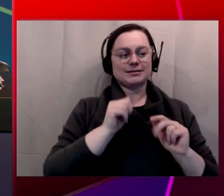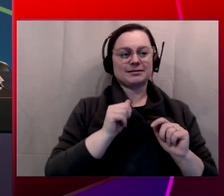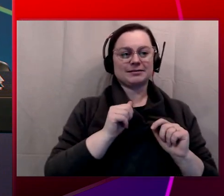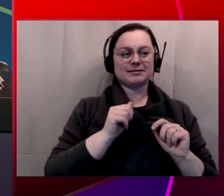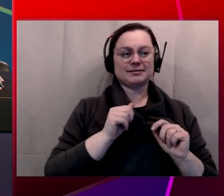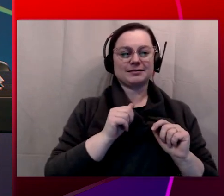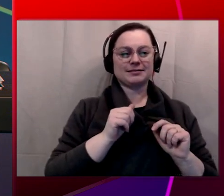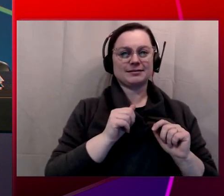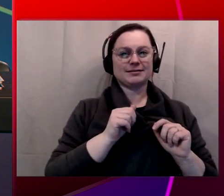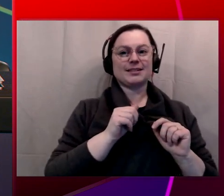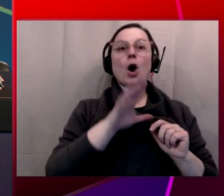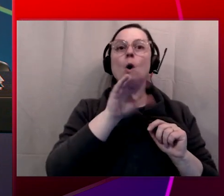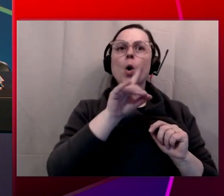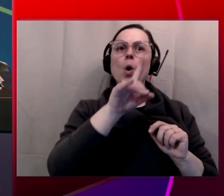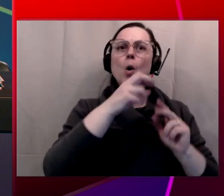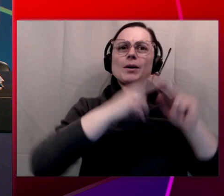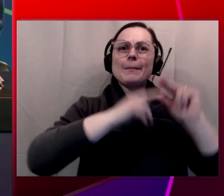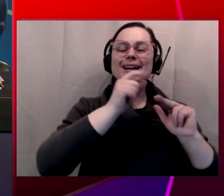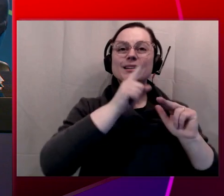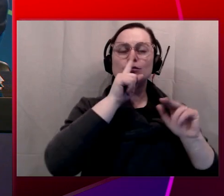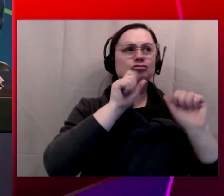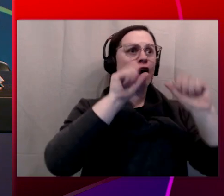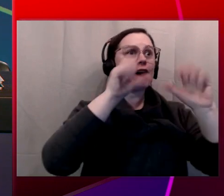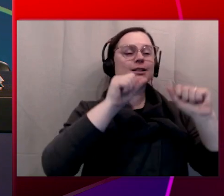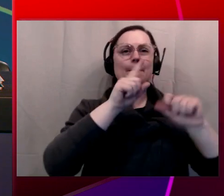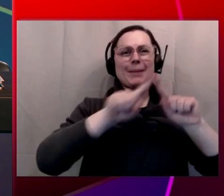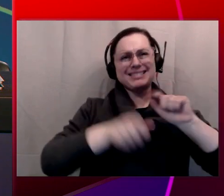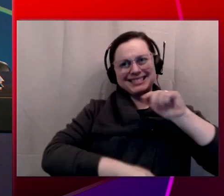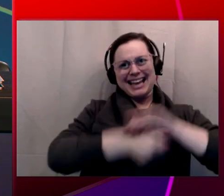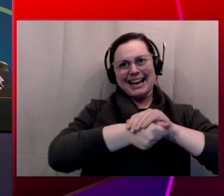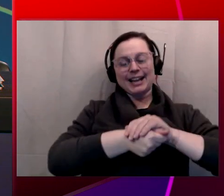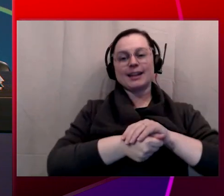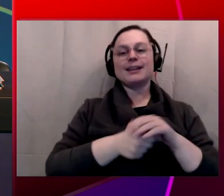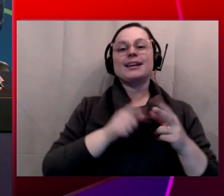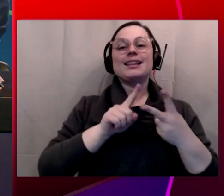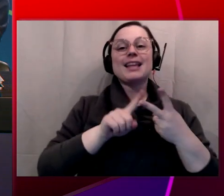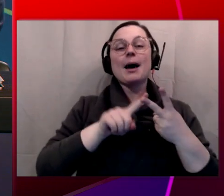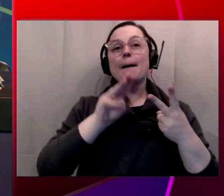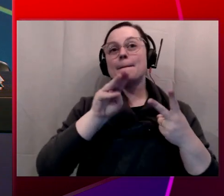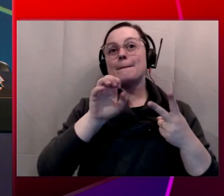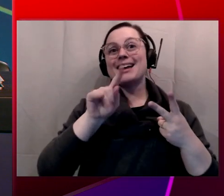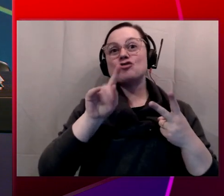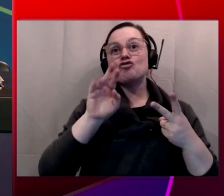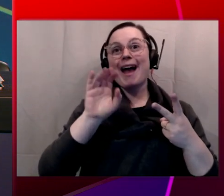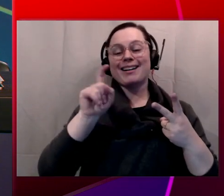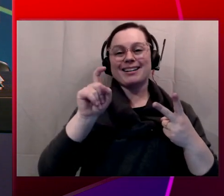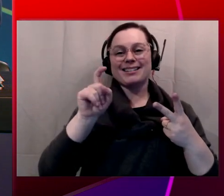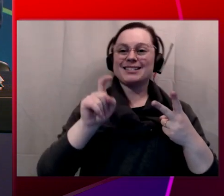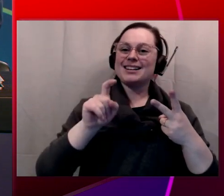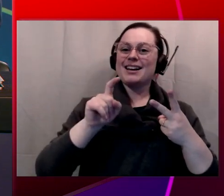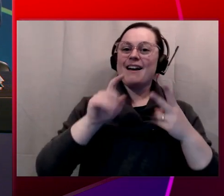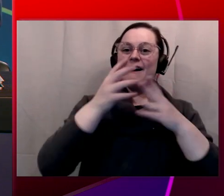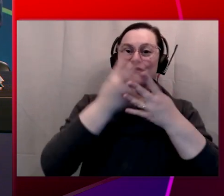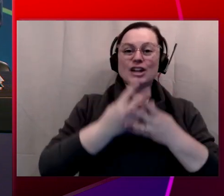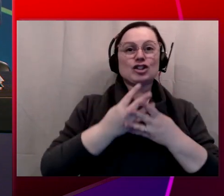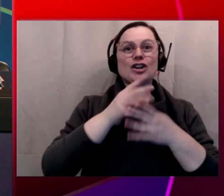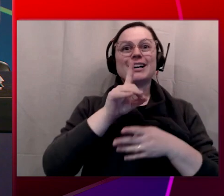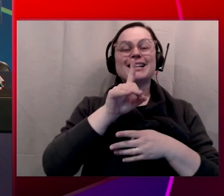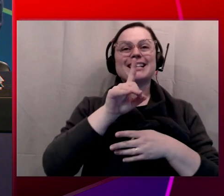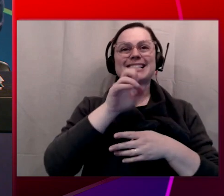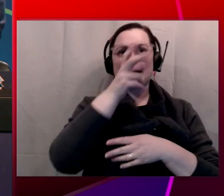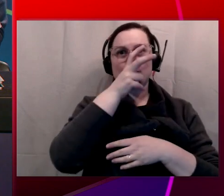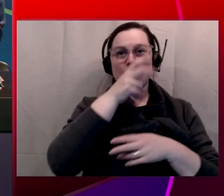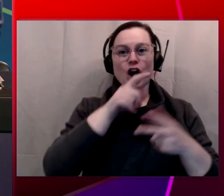just hidden away so much. And then you have the metric filter debugger. Again, you see we are all talking about the